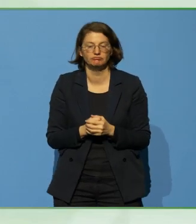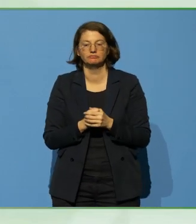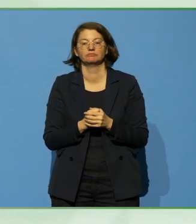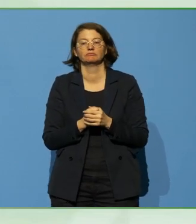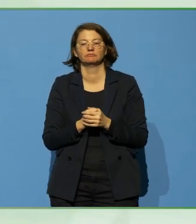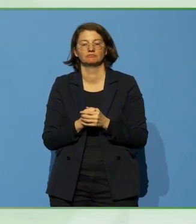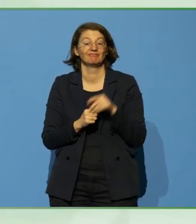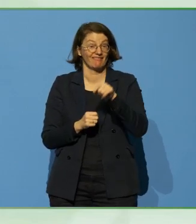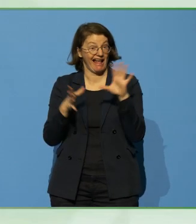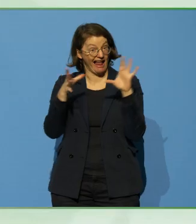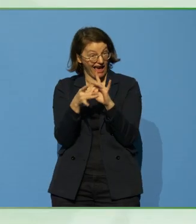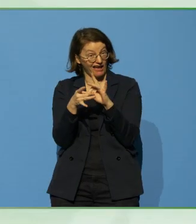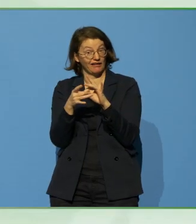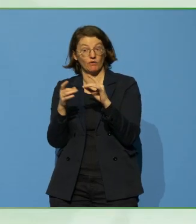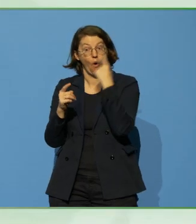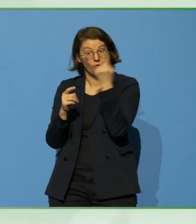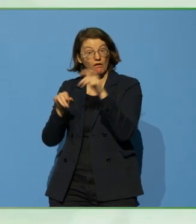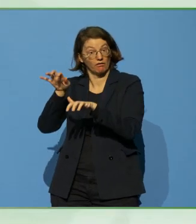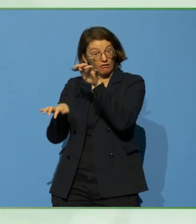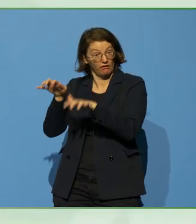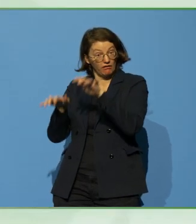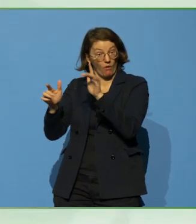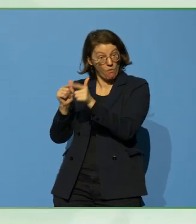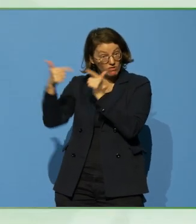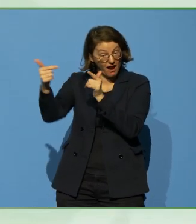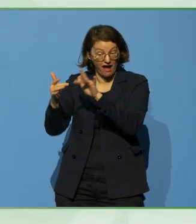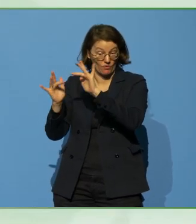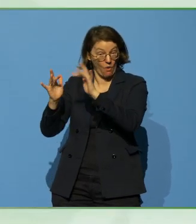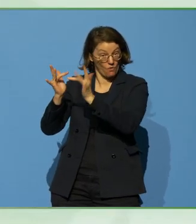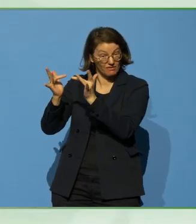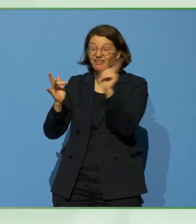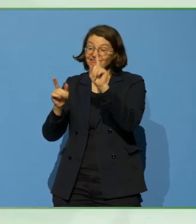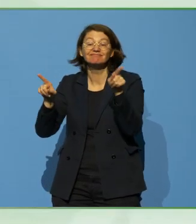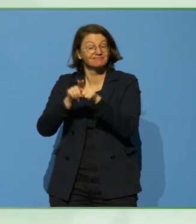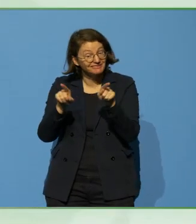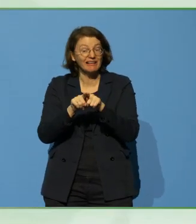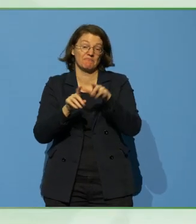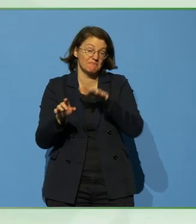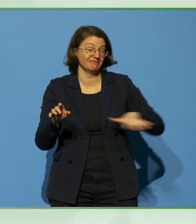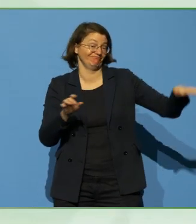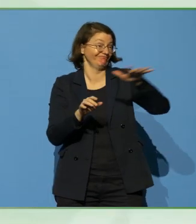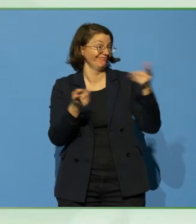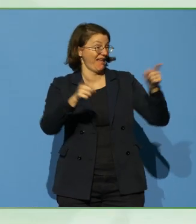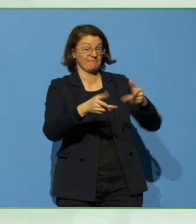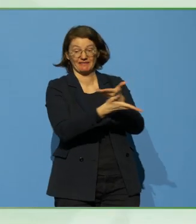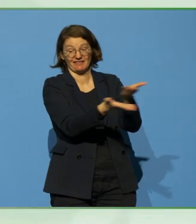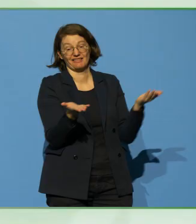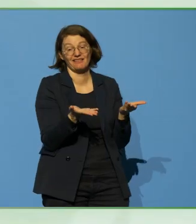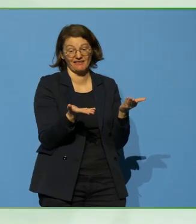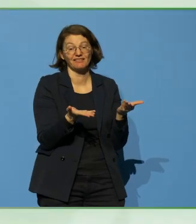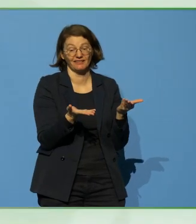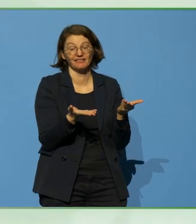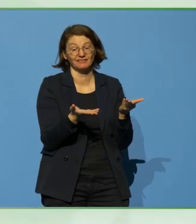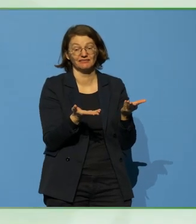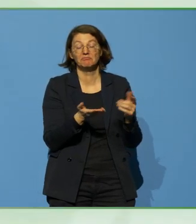most of the times, if you're visually impaired, you don't know how much you're paying after the payment. And I think this is a problem right now we can